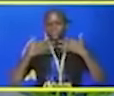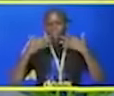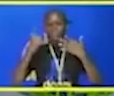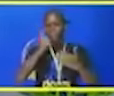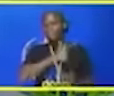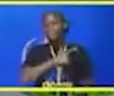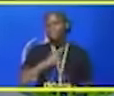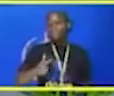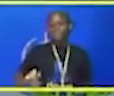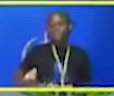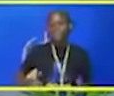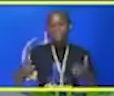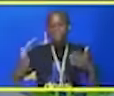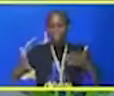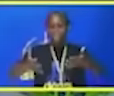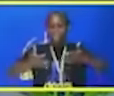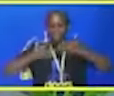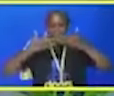Breathe, Lord.